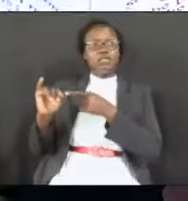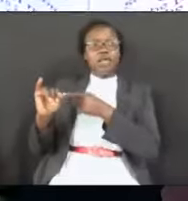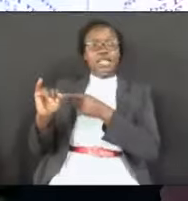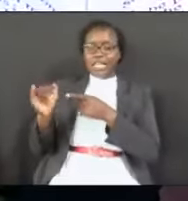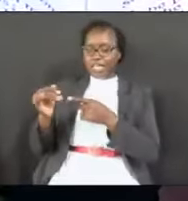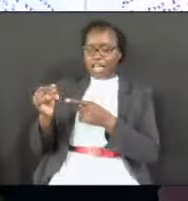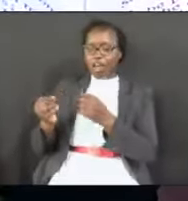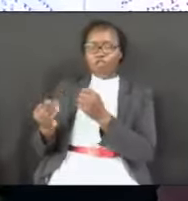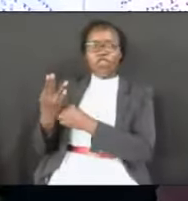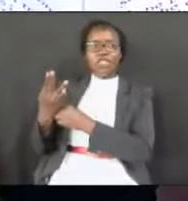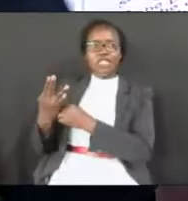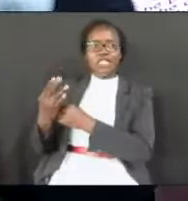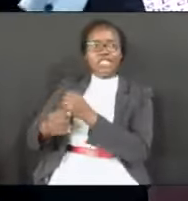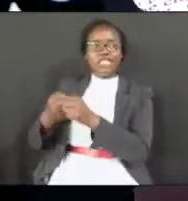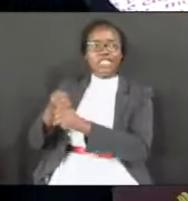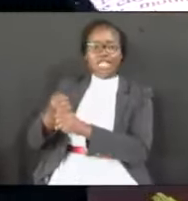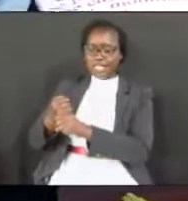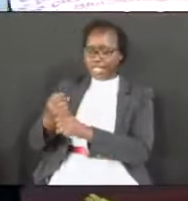of age.